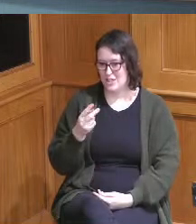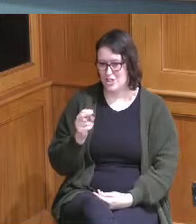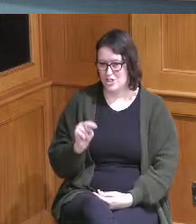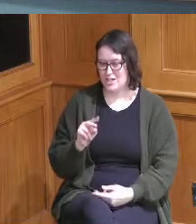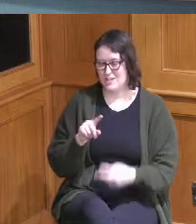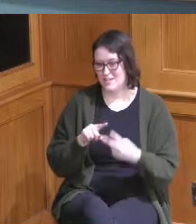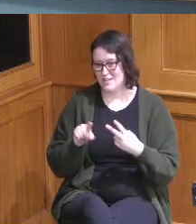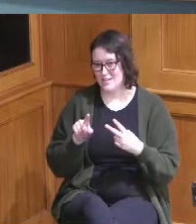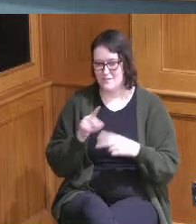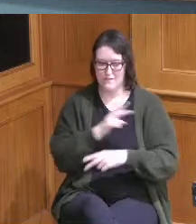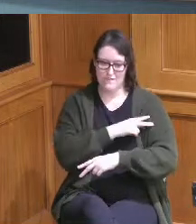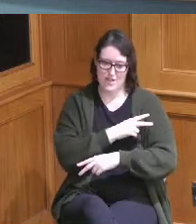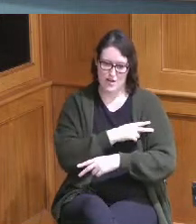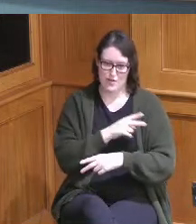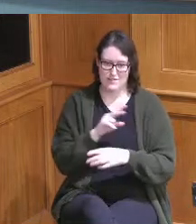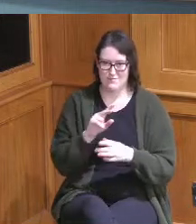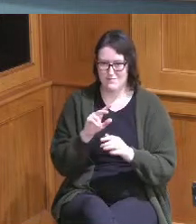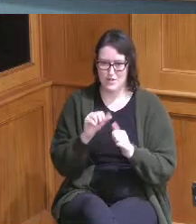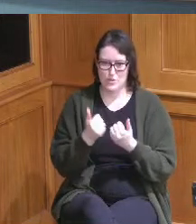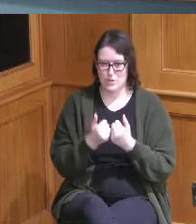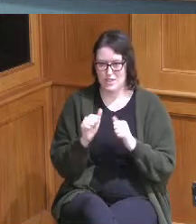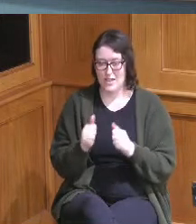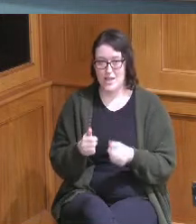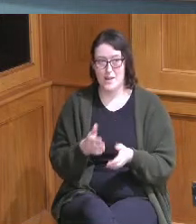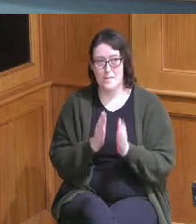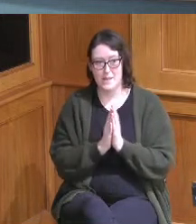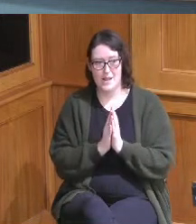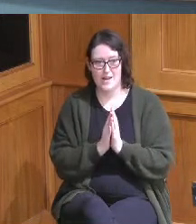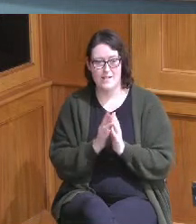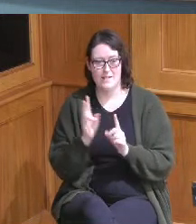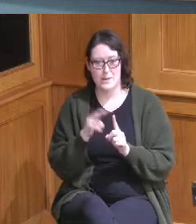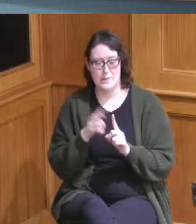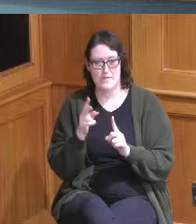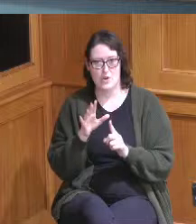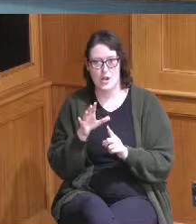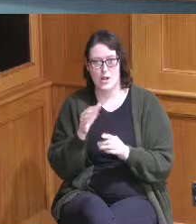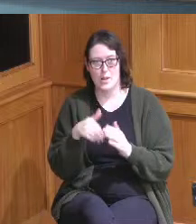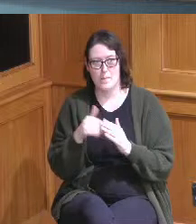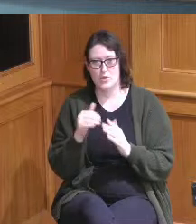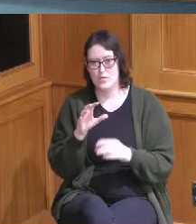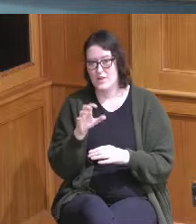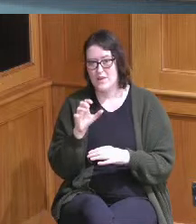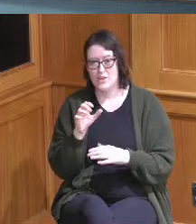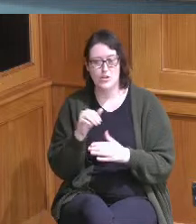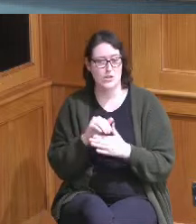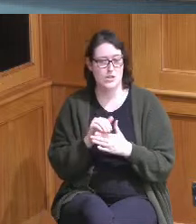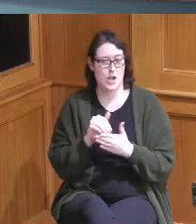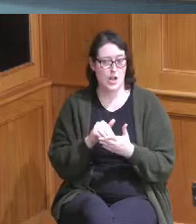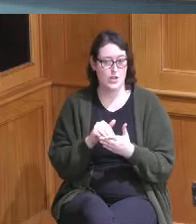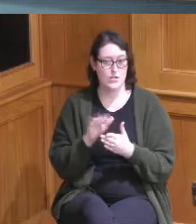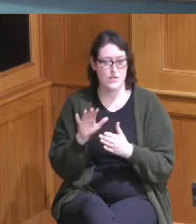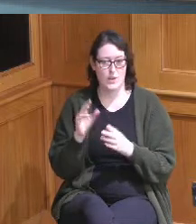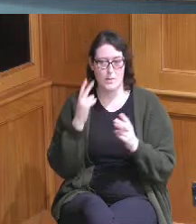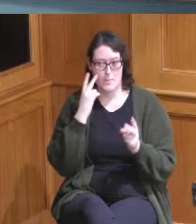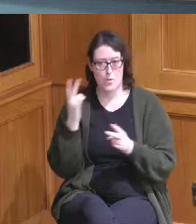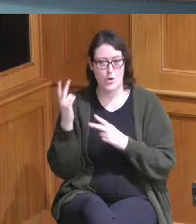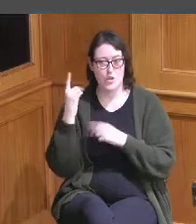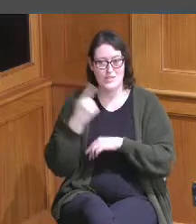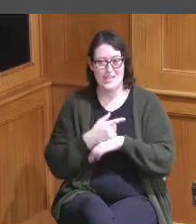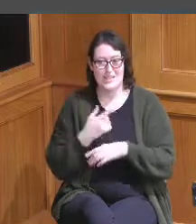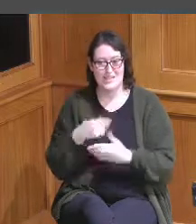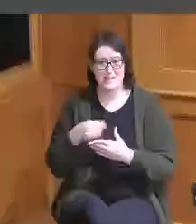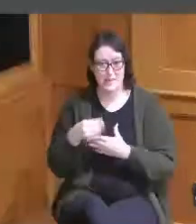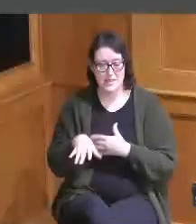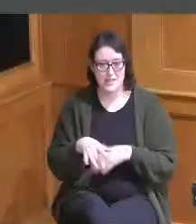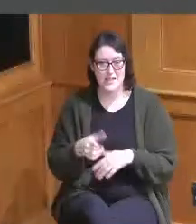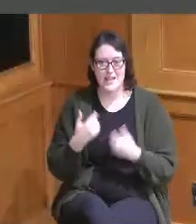veterans organizations can apply for up to $500 to defer those organizational expenses for Memorial Day. They have up to a certain